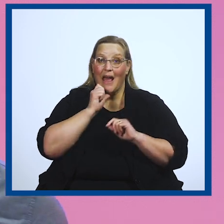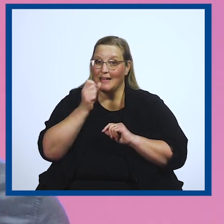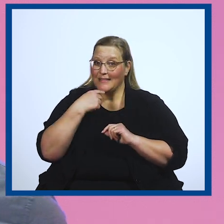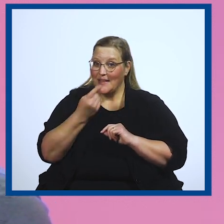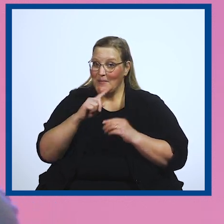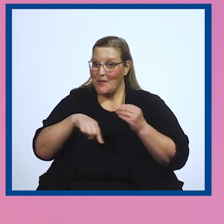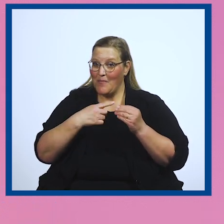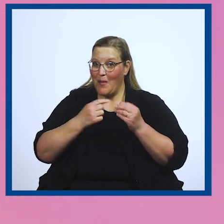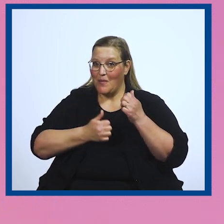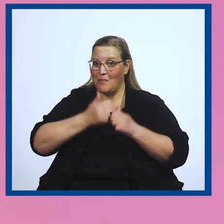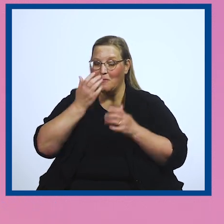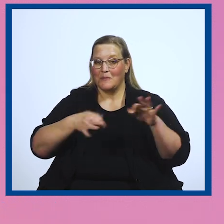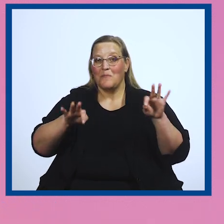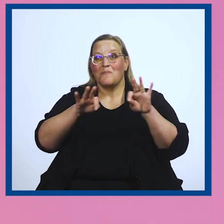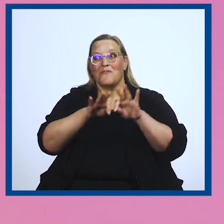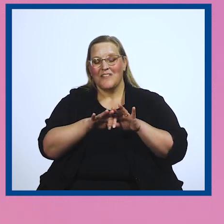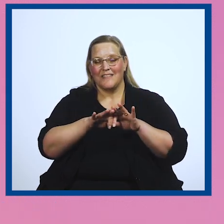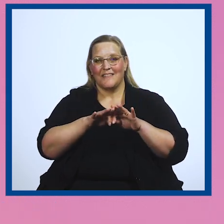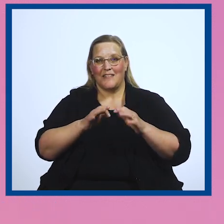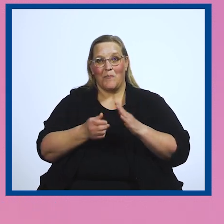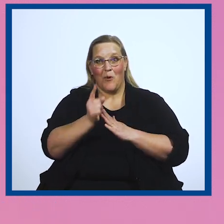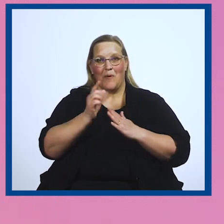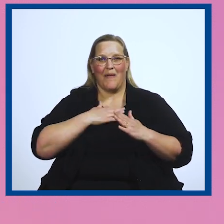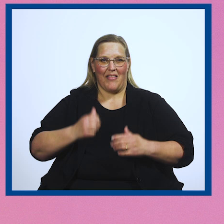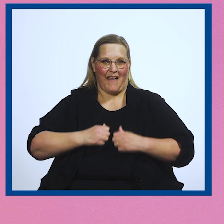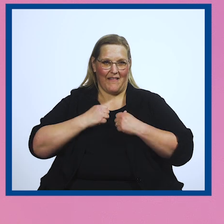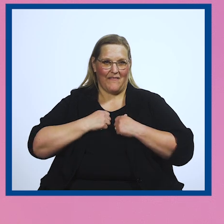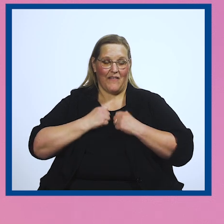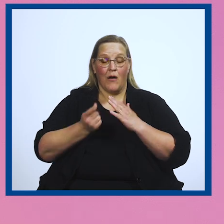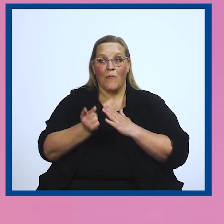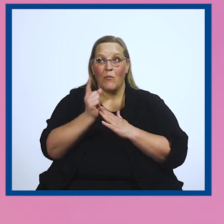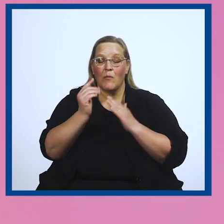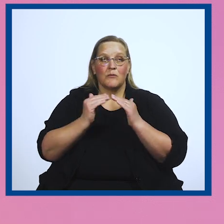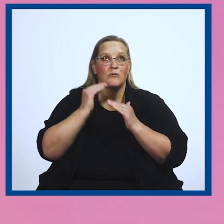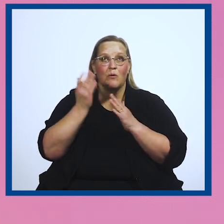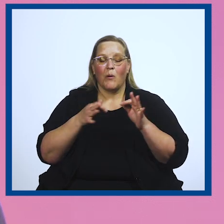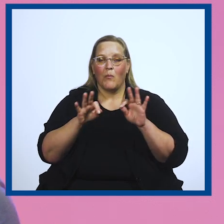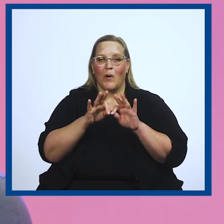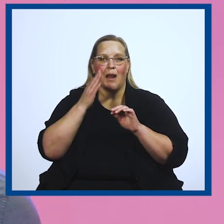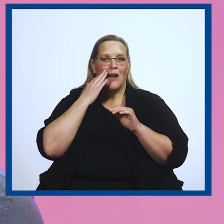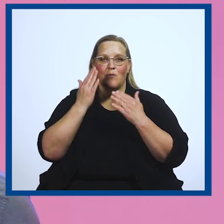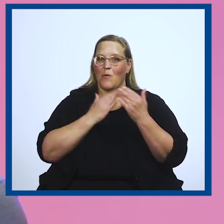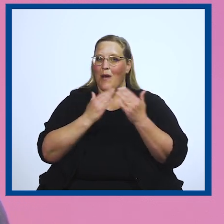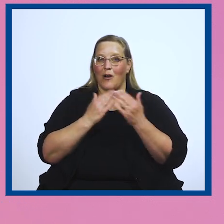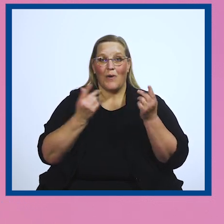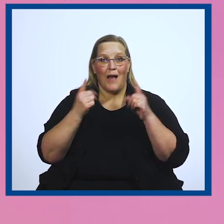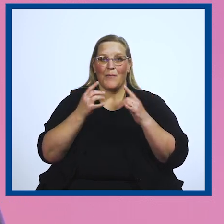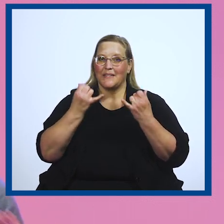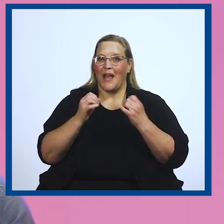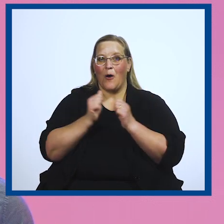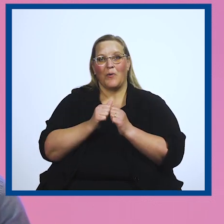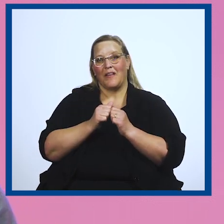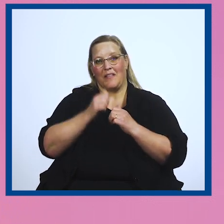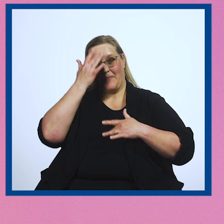you about the most important defining moment in my life. A moment so important that I know that no matter what happens in COVID-19, this moment